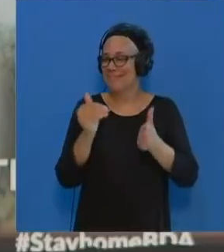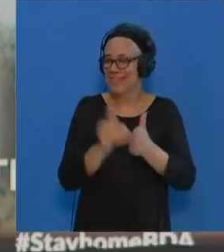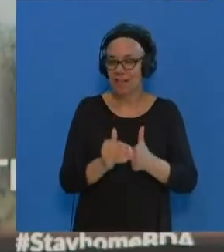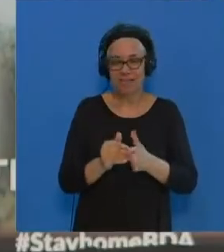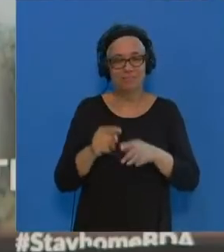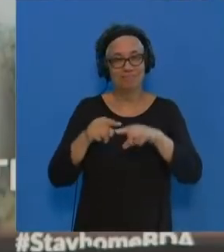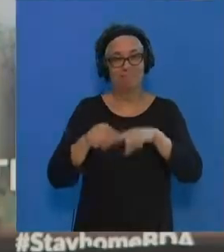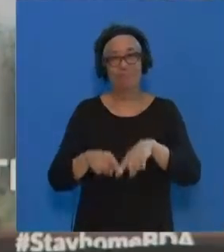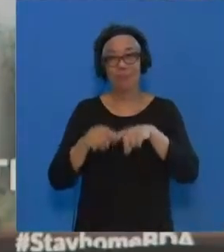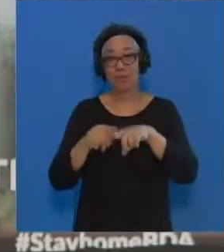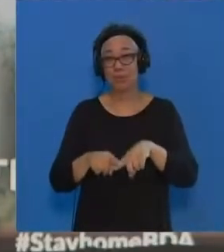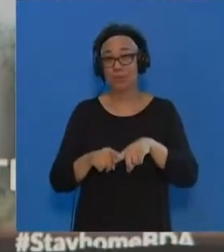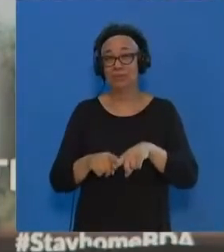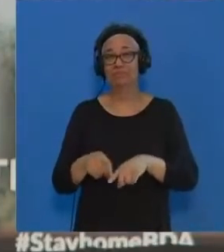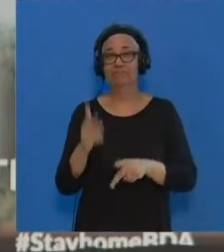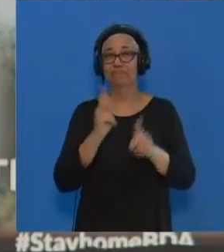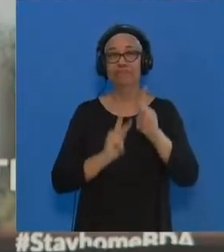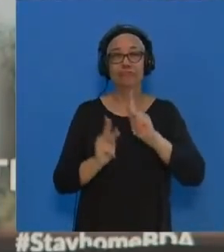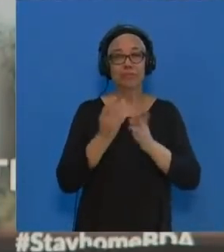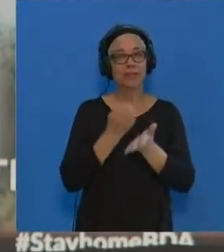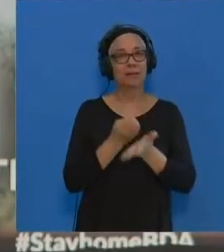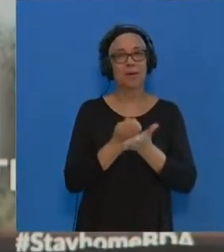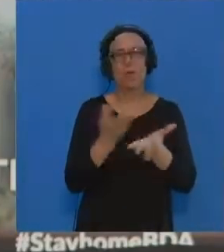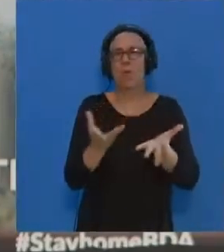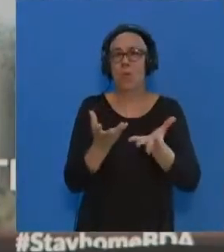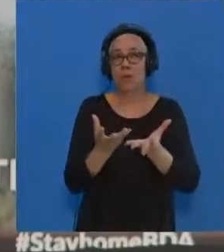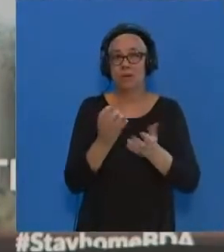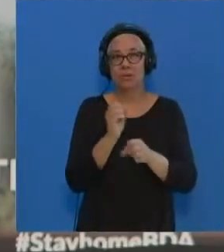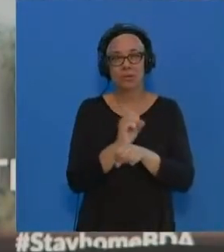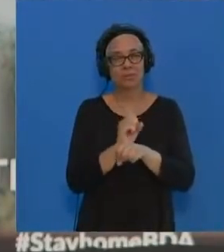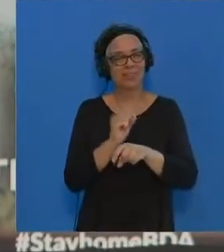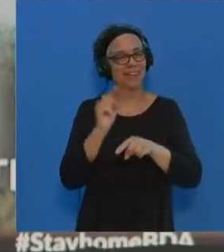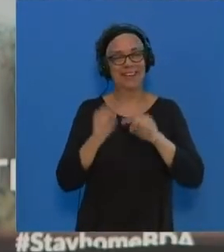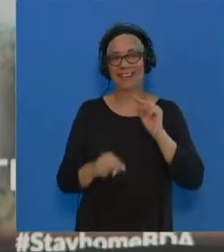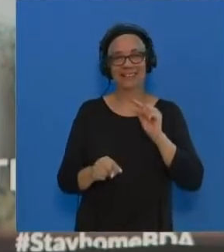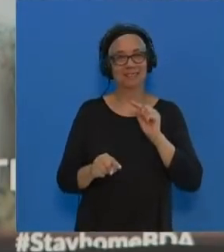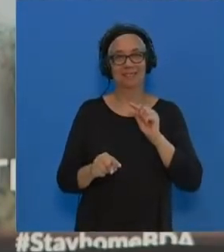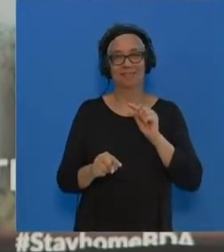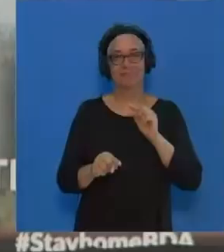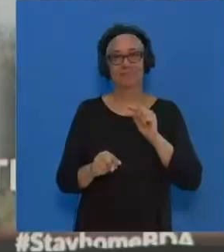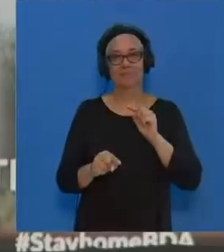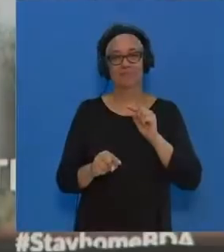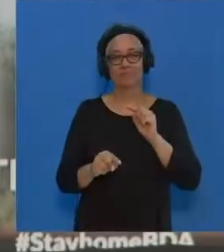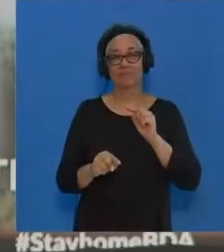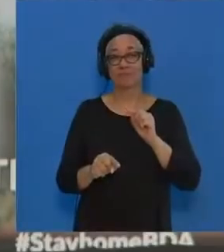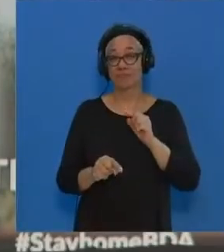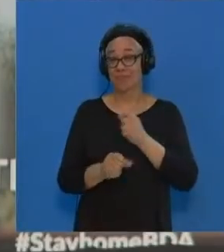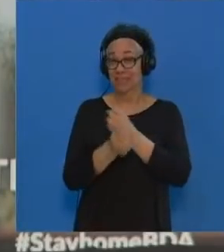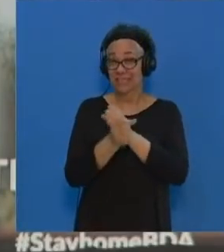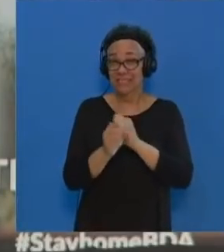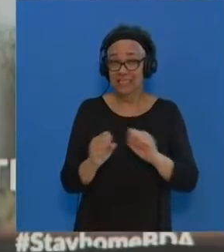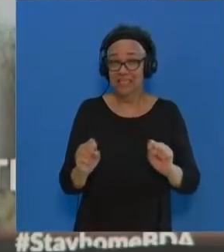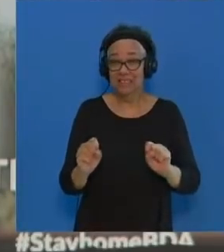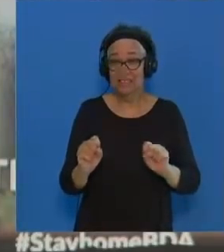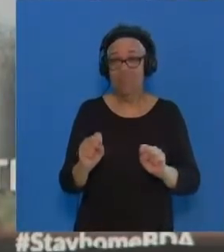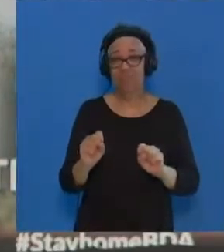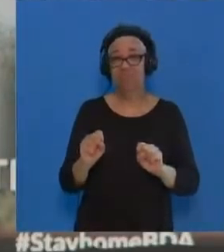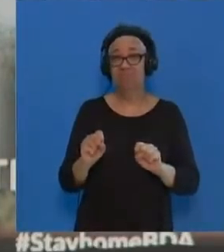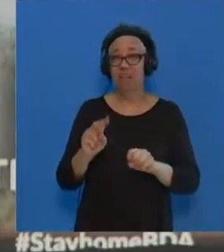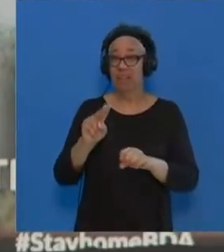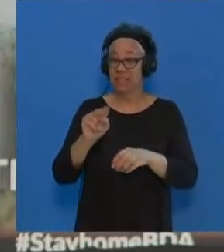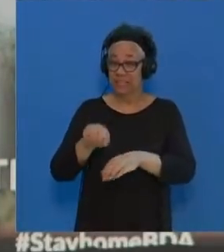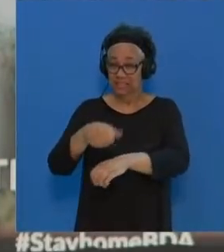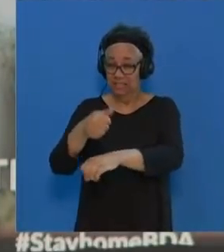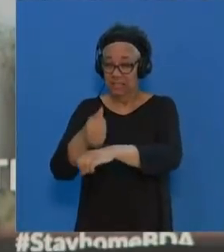tourism economy and want to work, but haven't been able to do so. While the safety net created by the government through